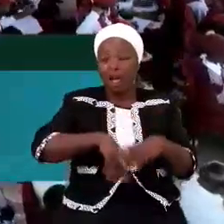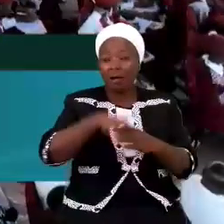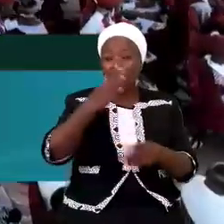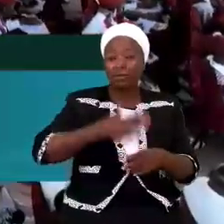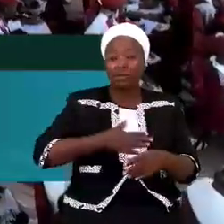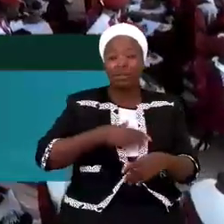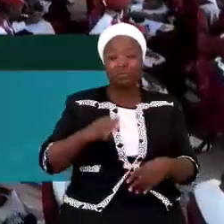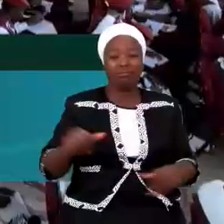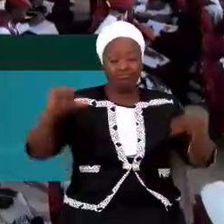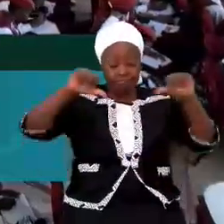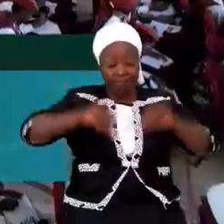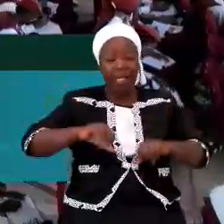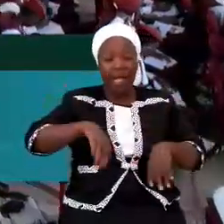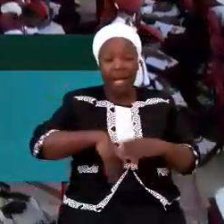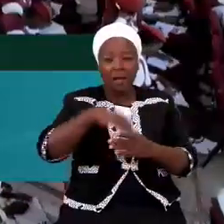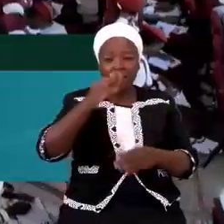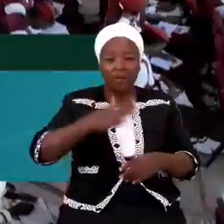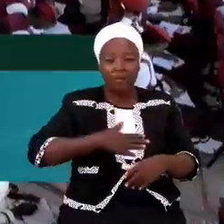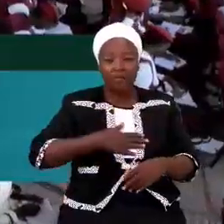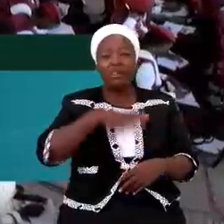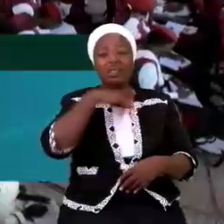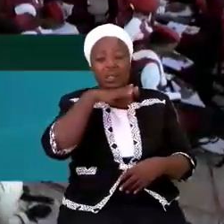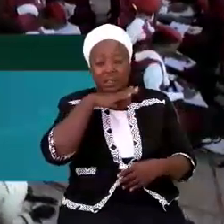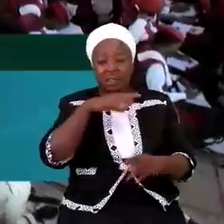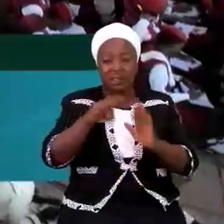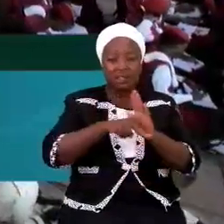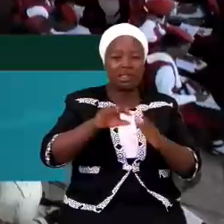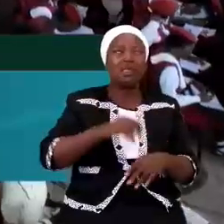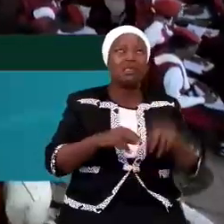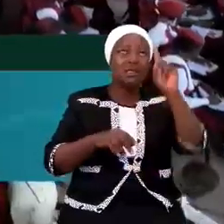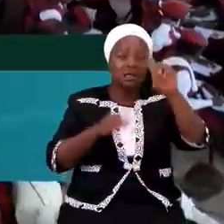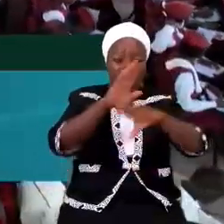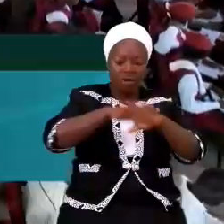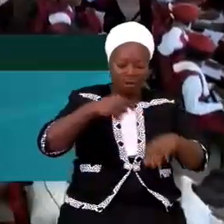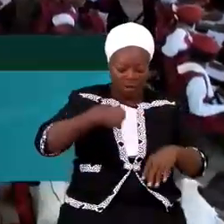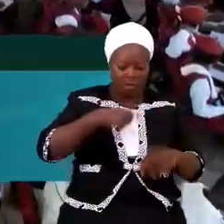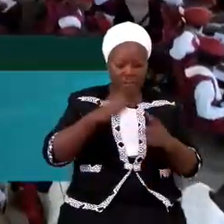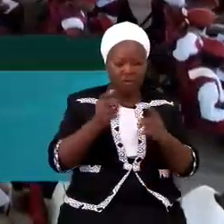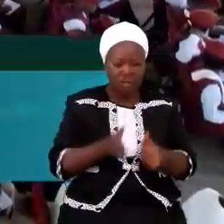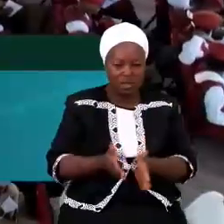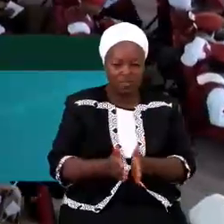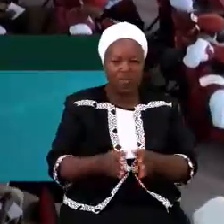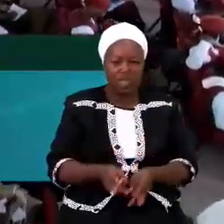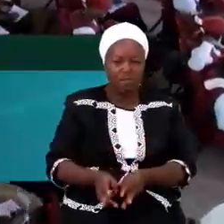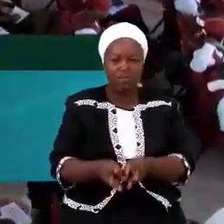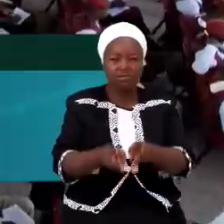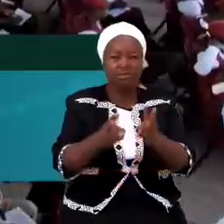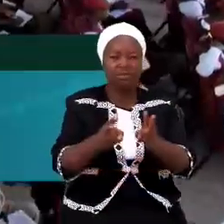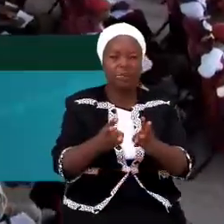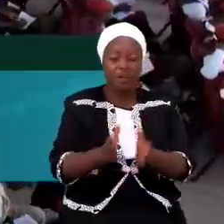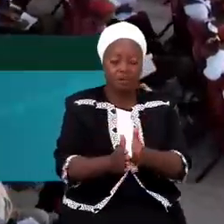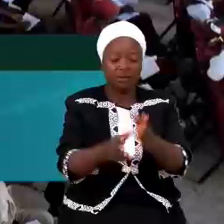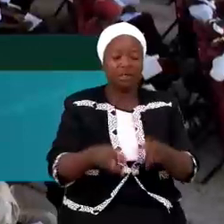straight and the narrow way. And you turn and you repent. That redeeming love comes for